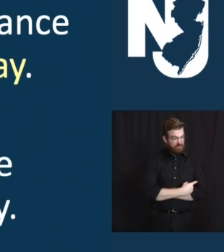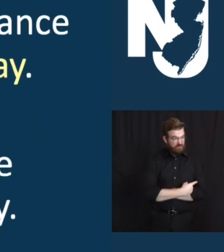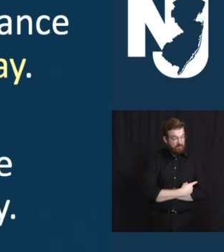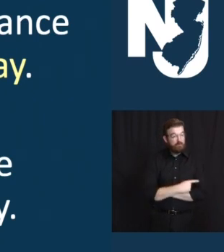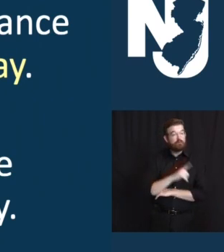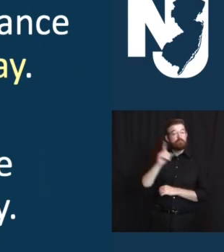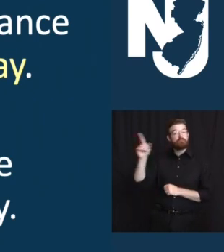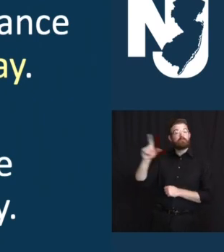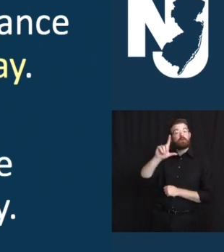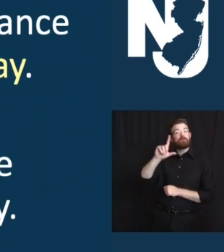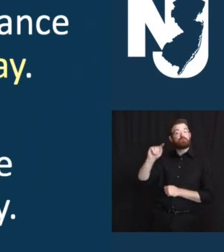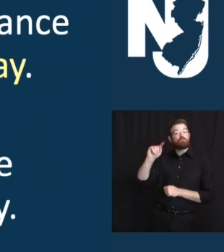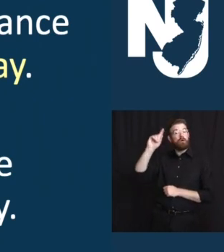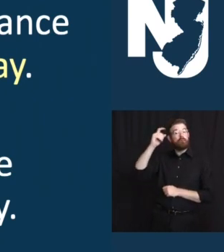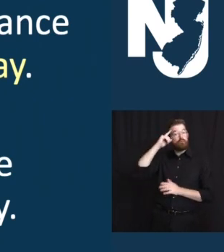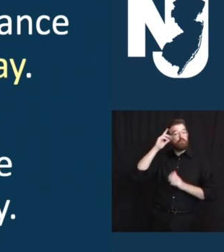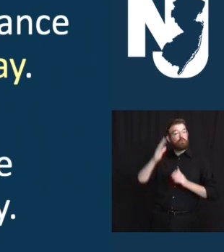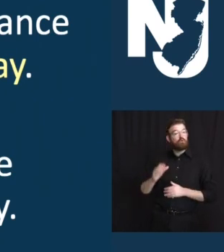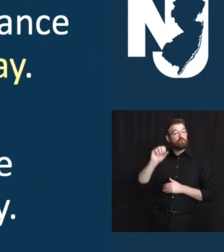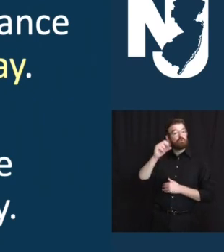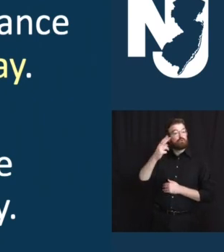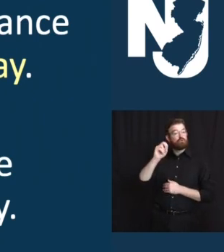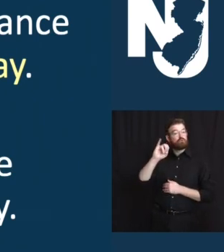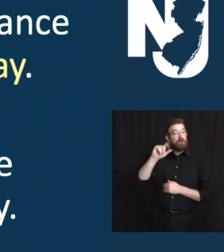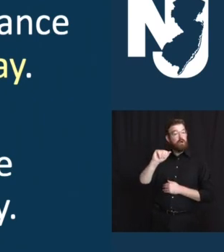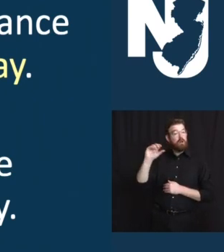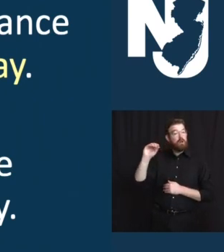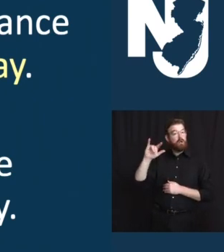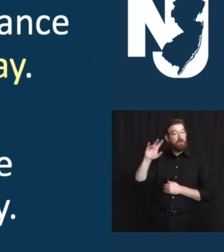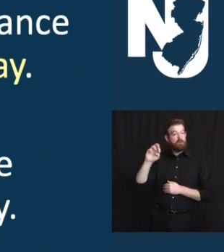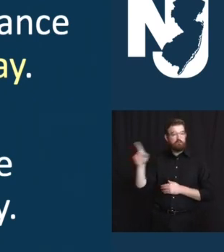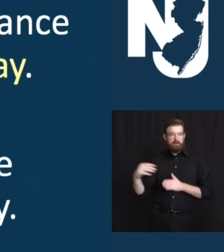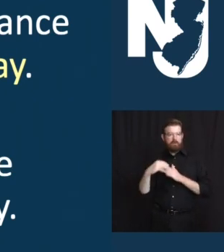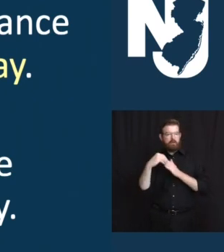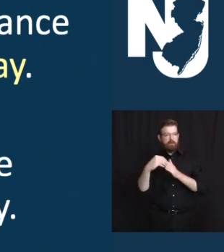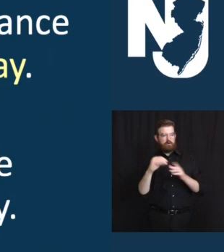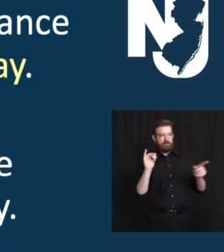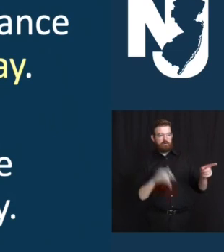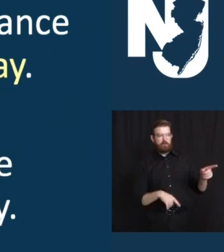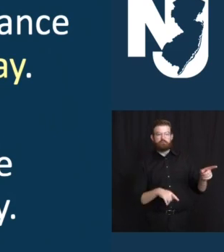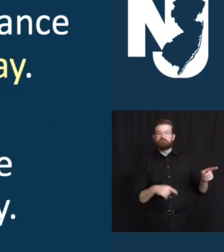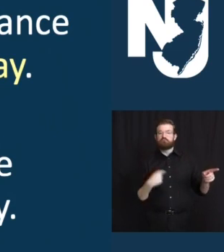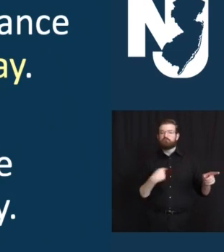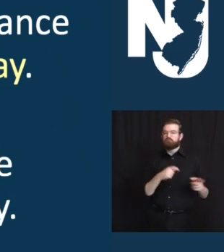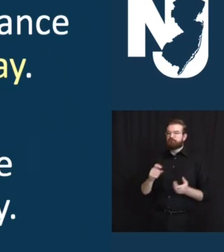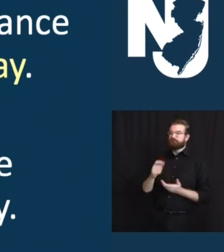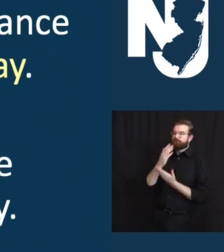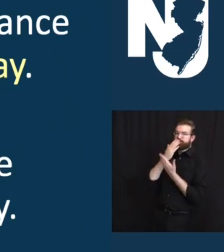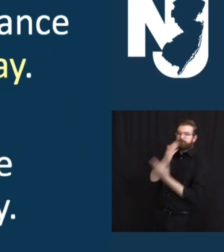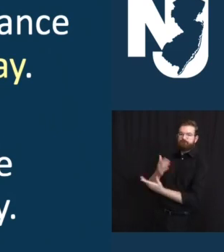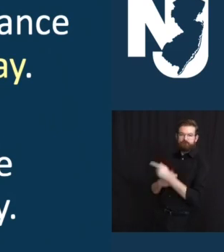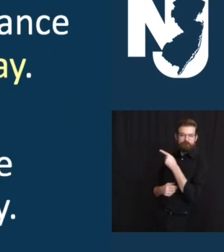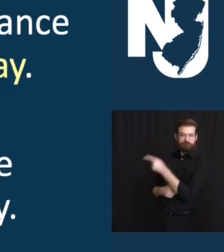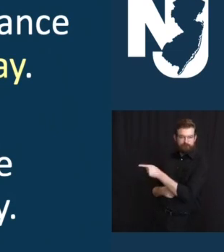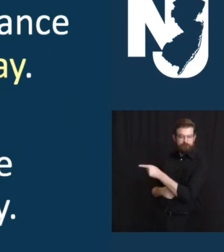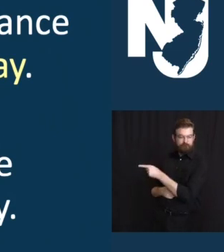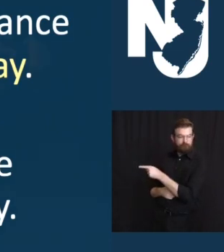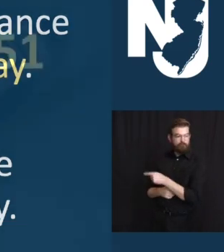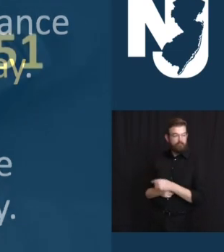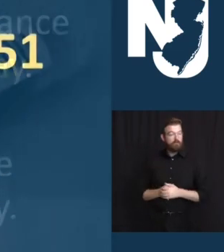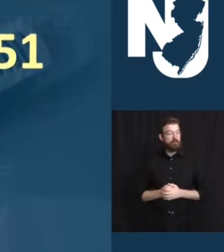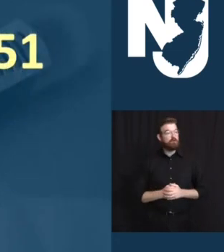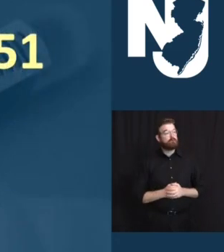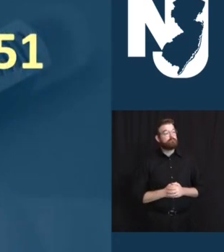other fronts in our government, deserves a particular shout out. Now let's move on to the overnight numbers. Today